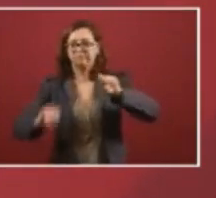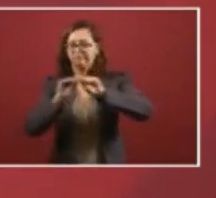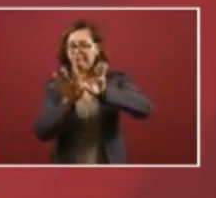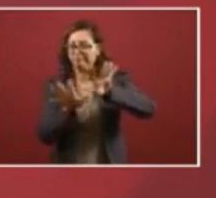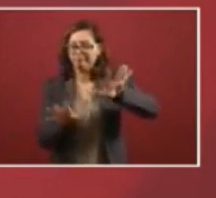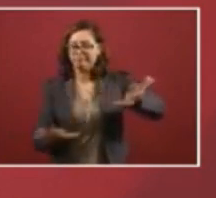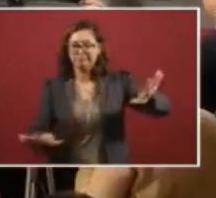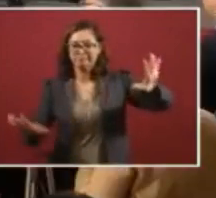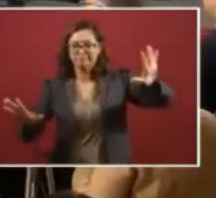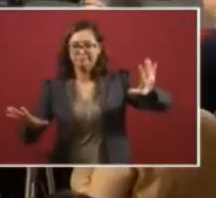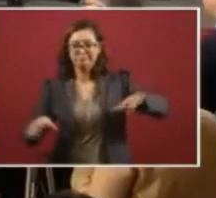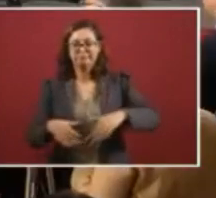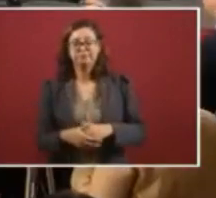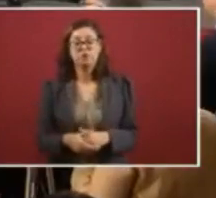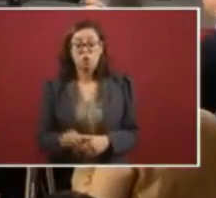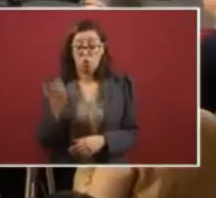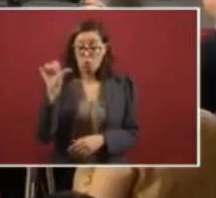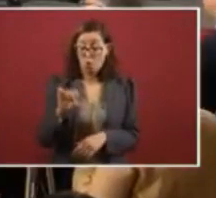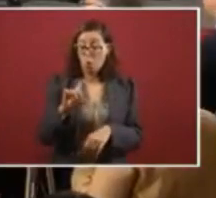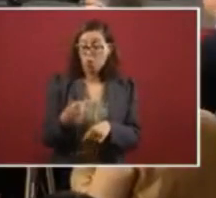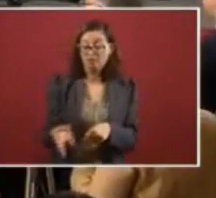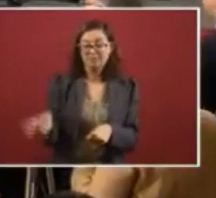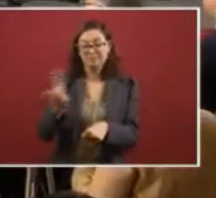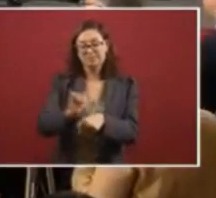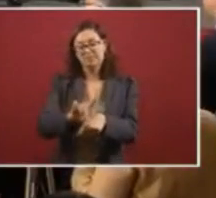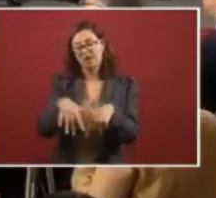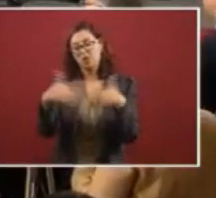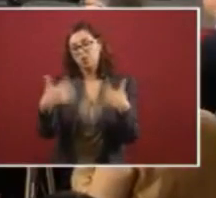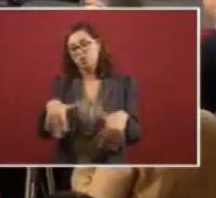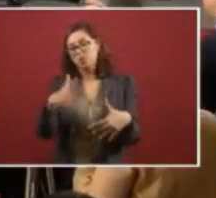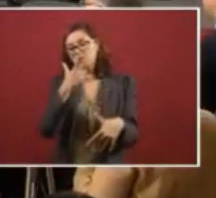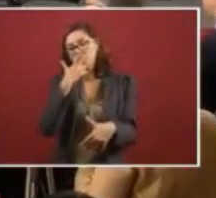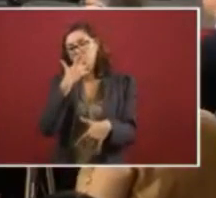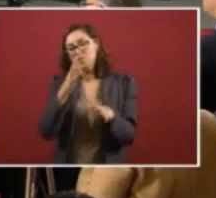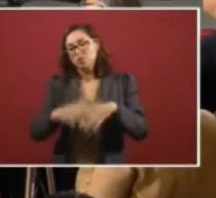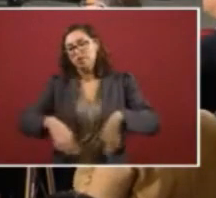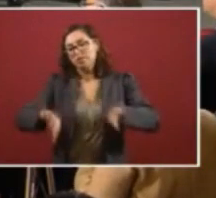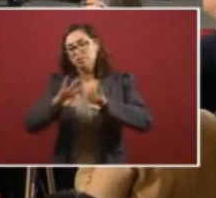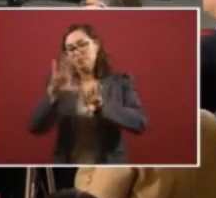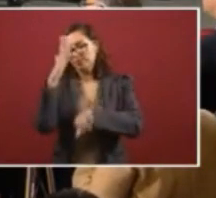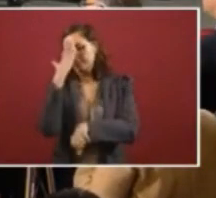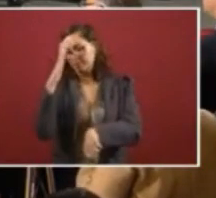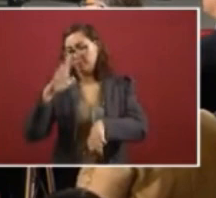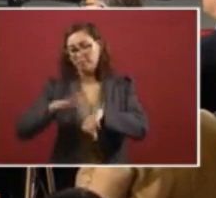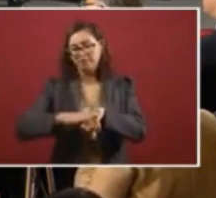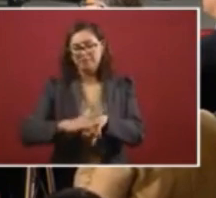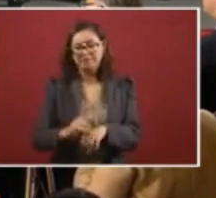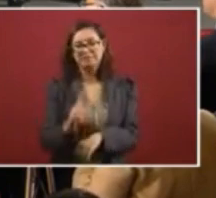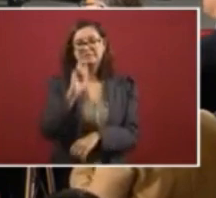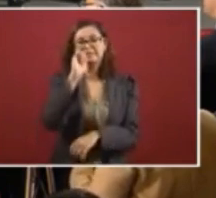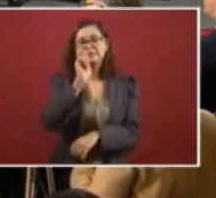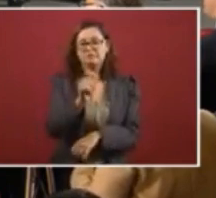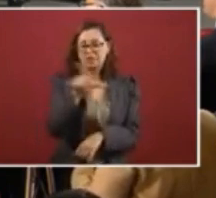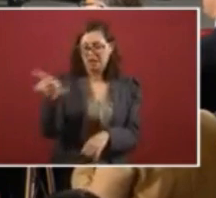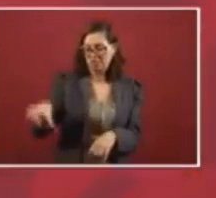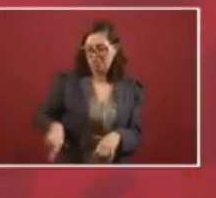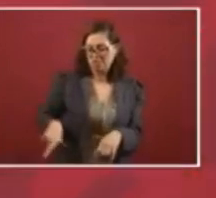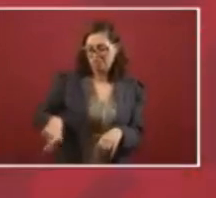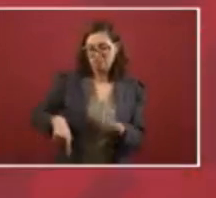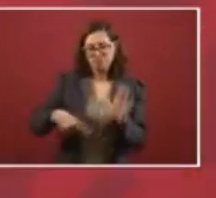1,300 million businessmen. So this is a memorable day, because it shows the